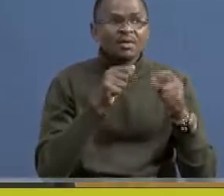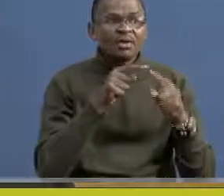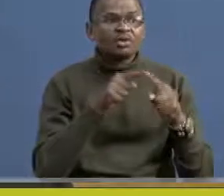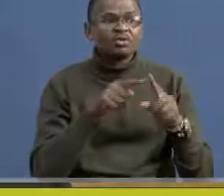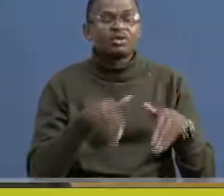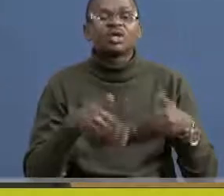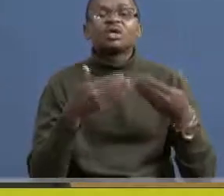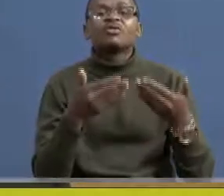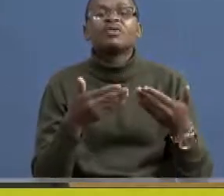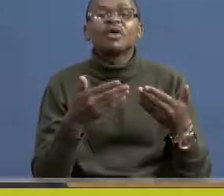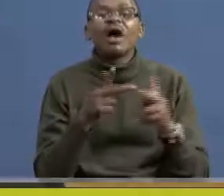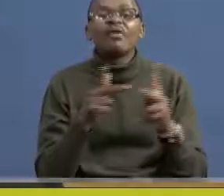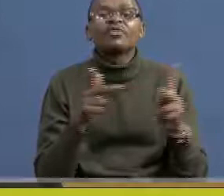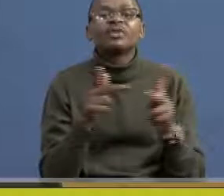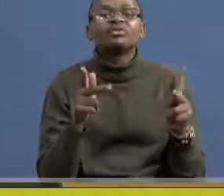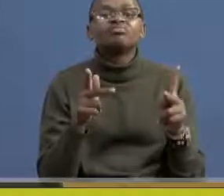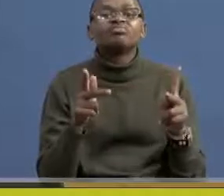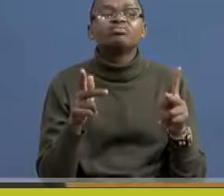issue a very